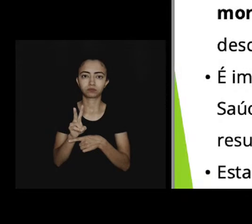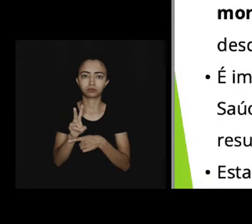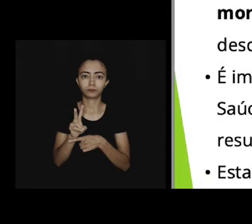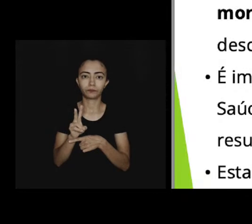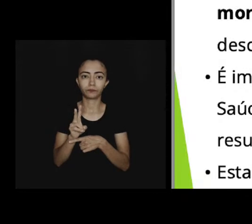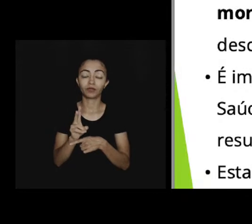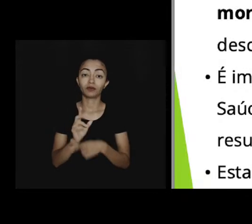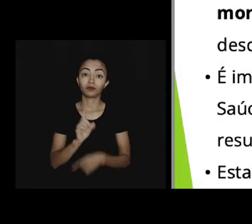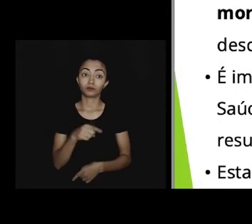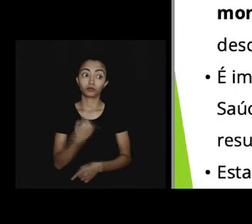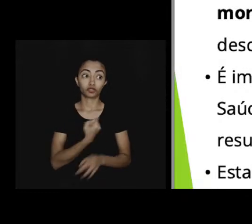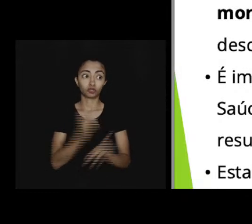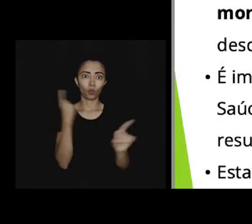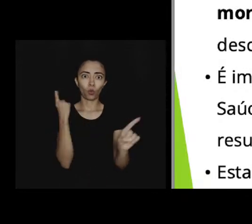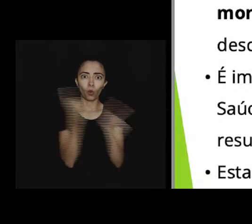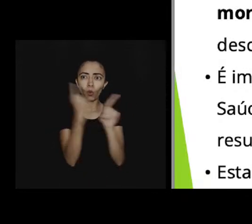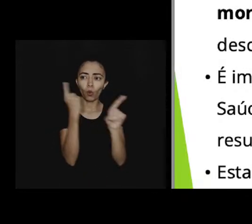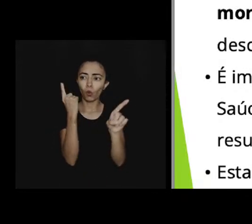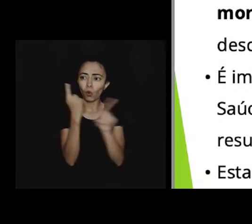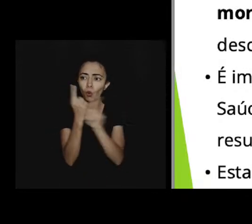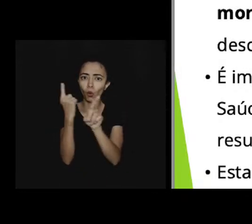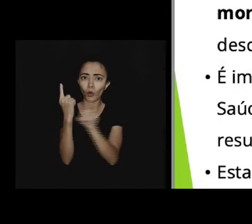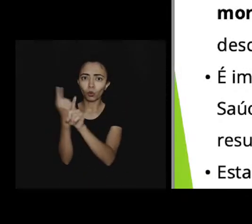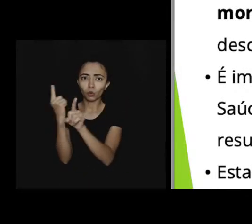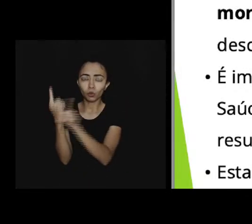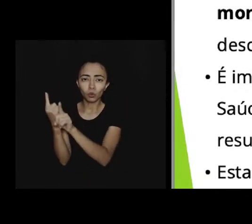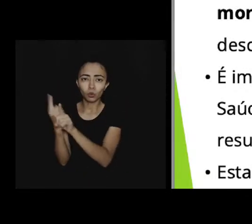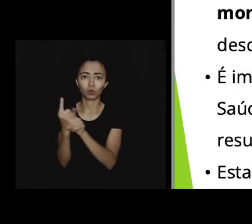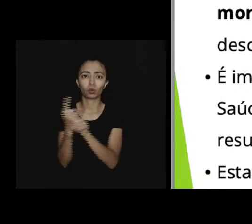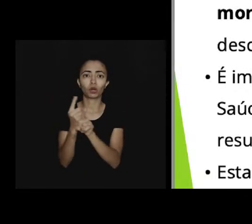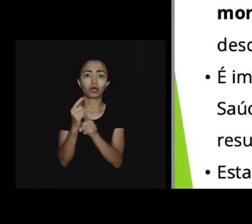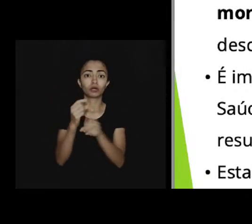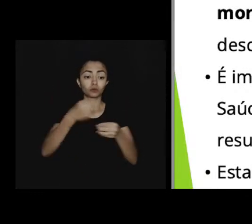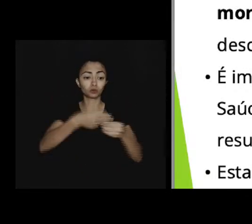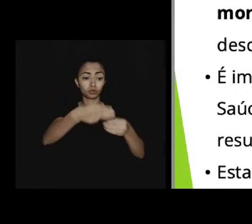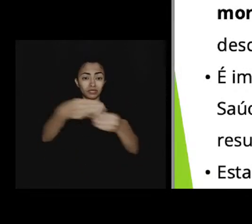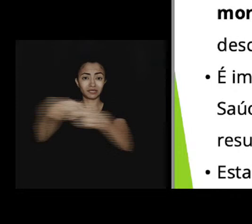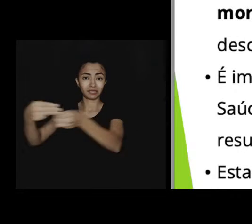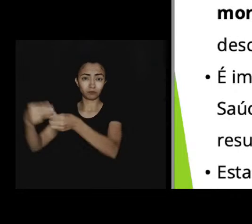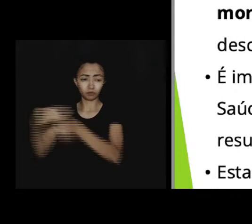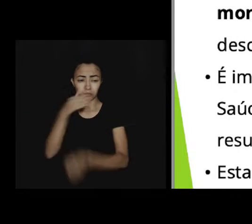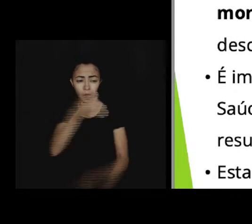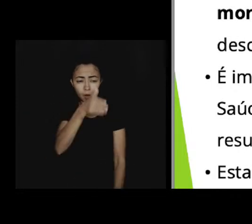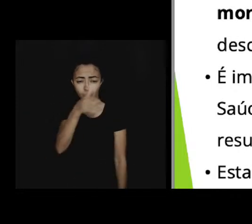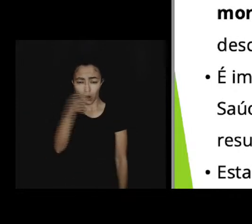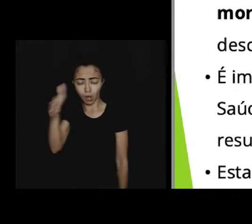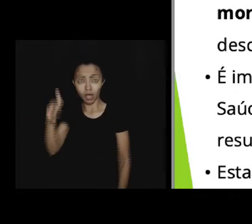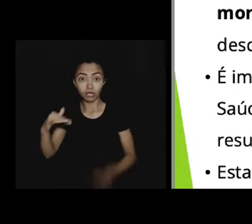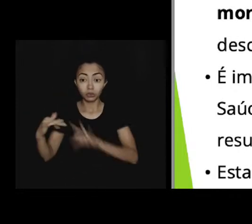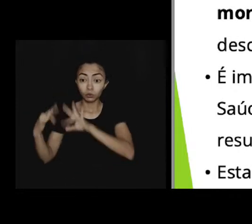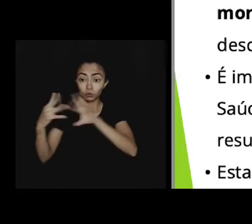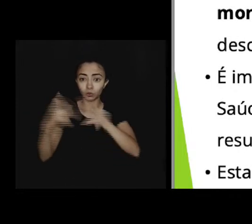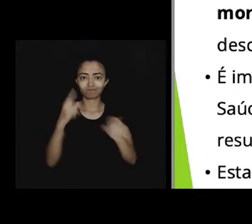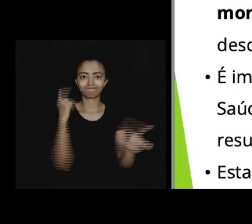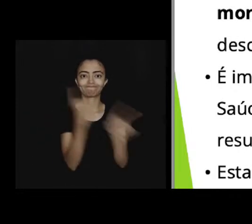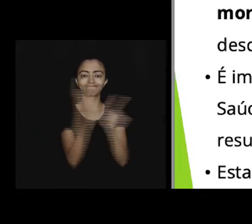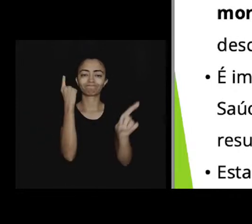history of monitoring, and we found infractions in all municipalities visited, all of